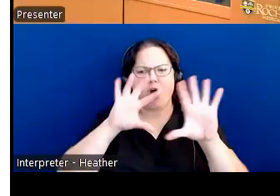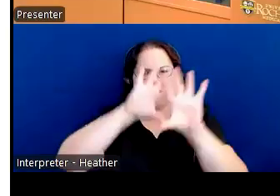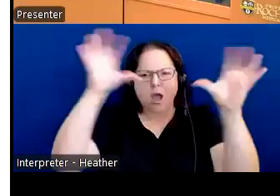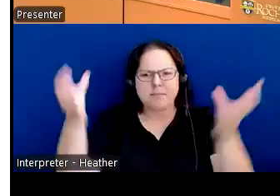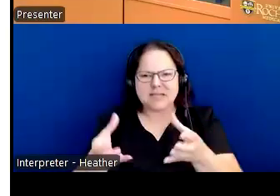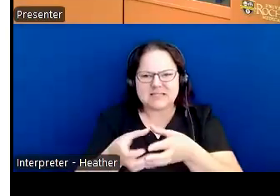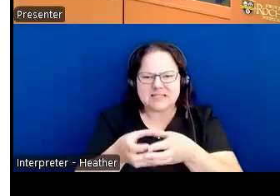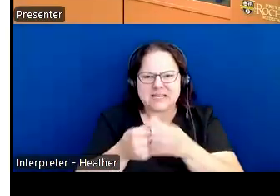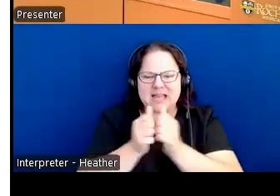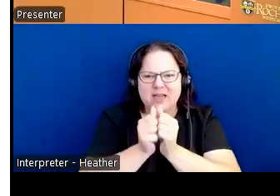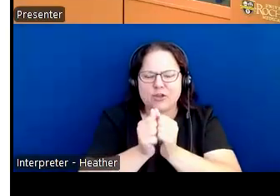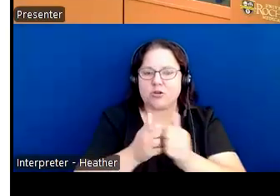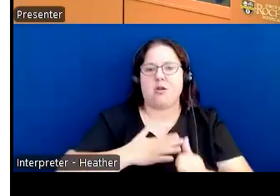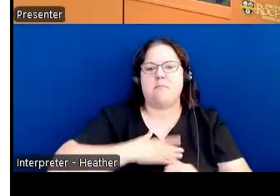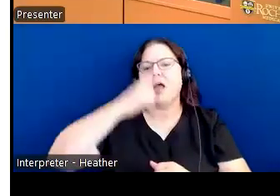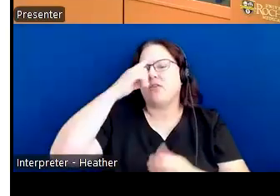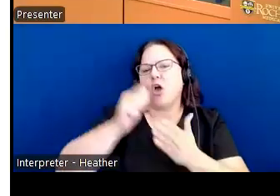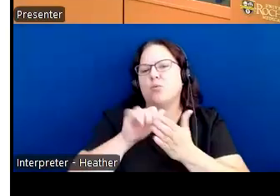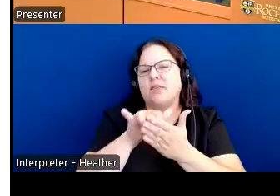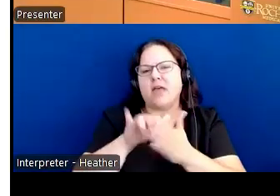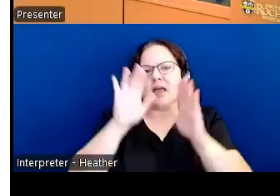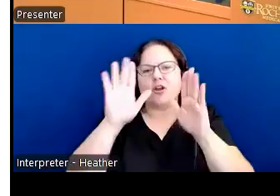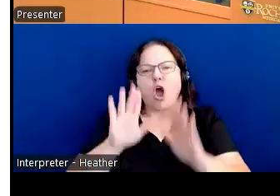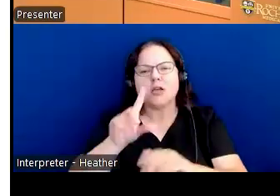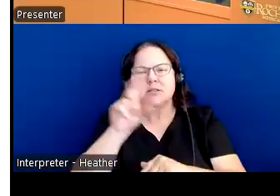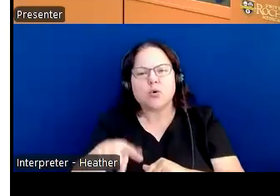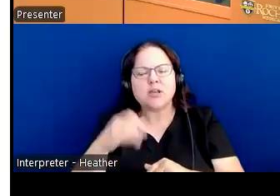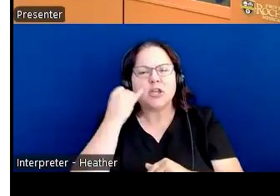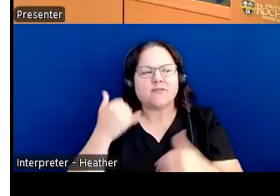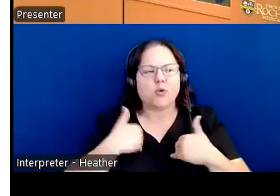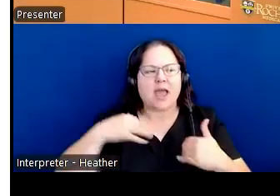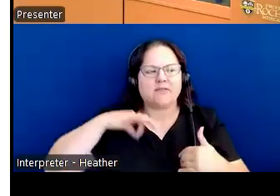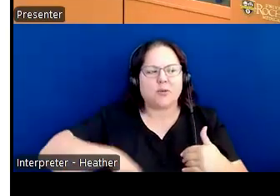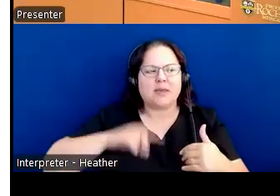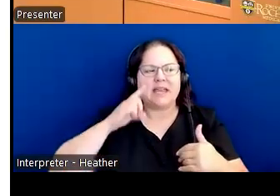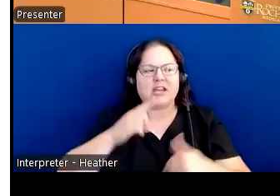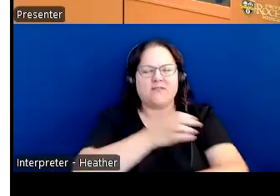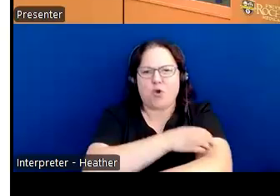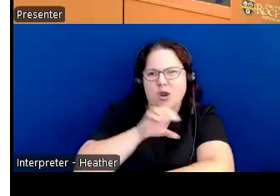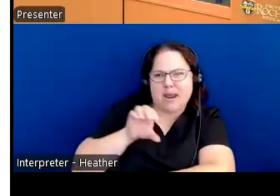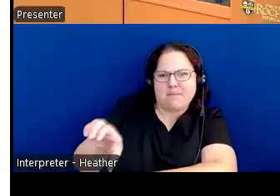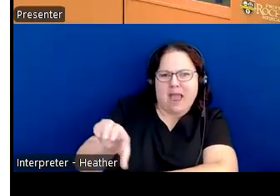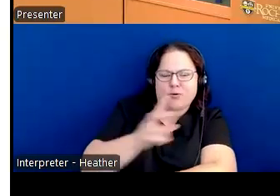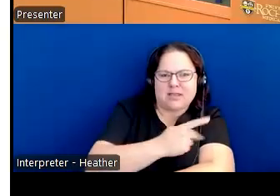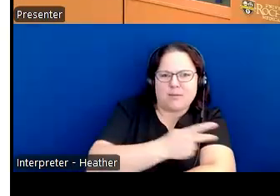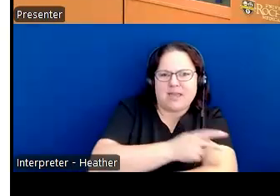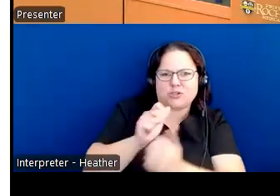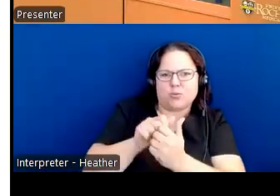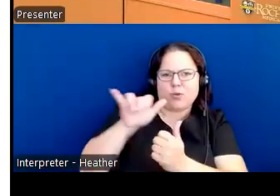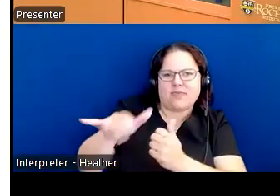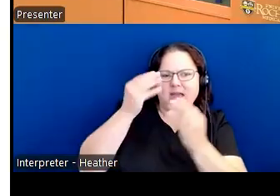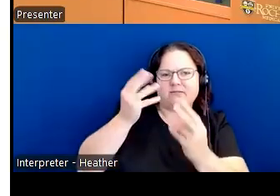thought with that awesome question was also about whether there's benefit to empowering our patients with those data. So not just